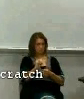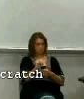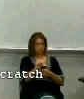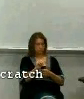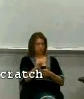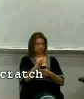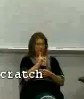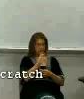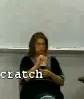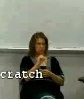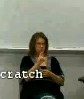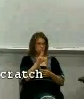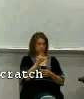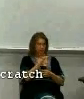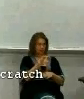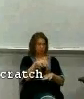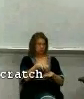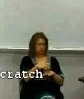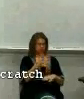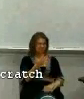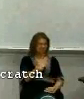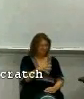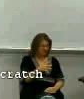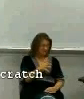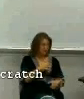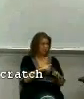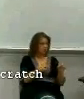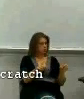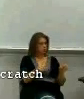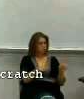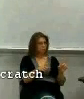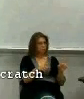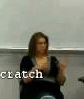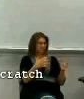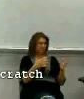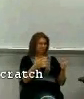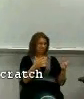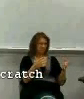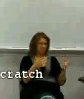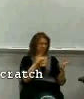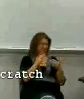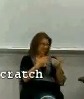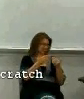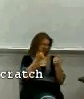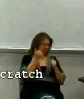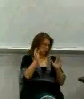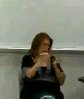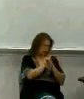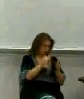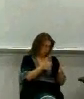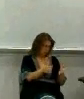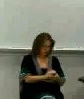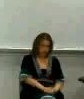is an organic molecule, sort of, but it's just easier to do it that way